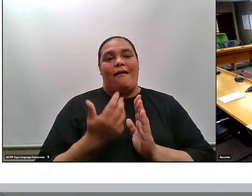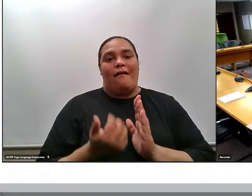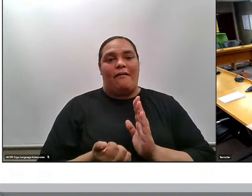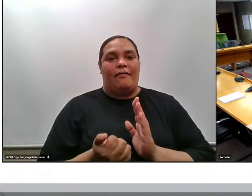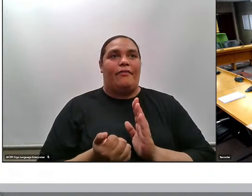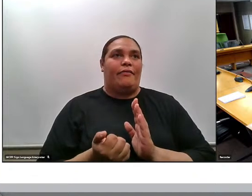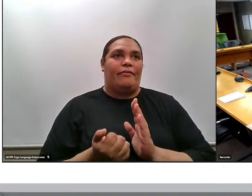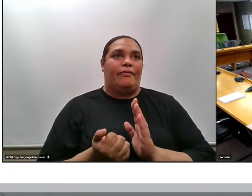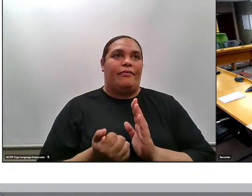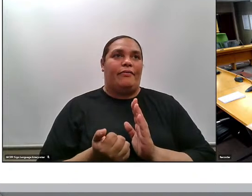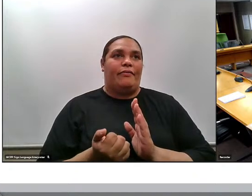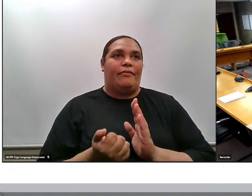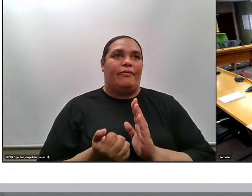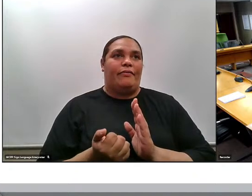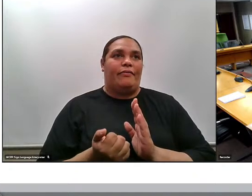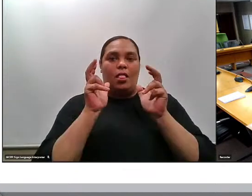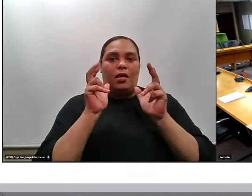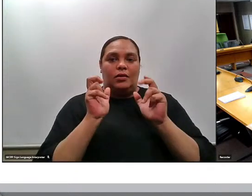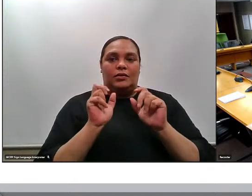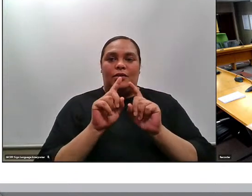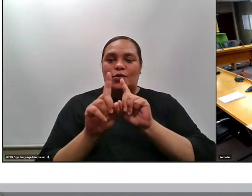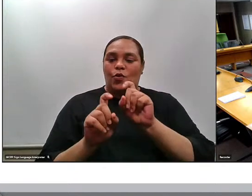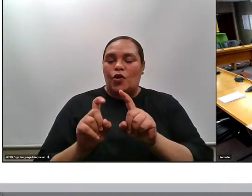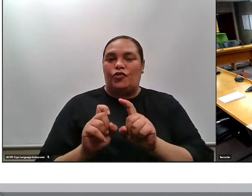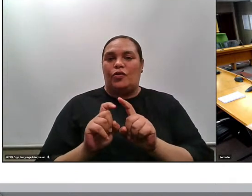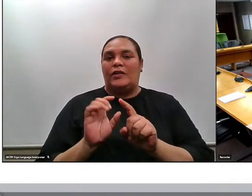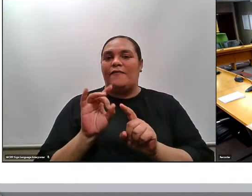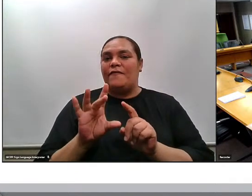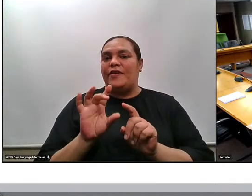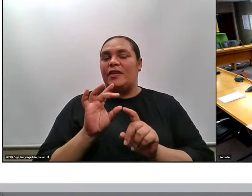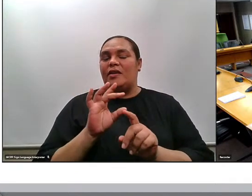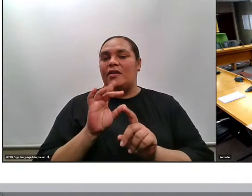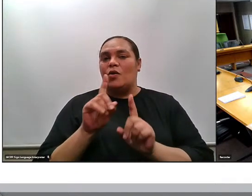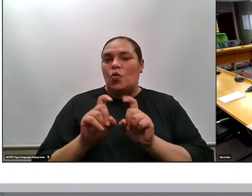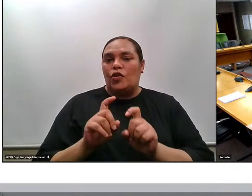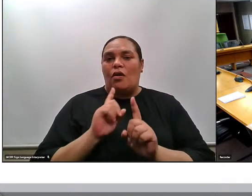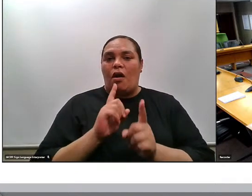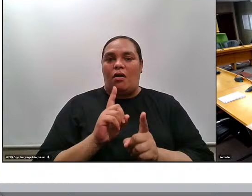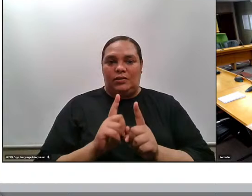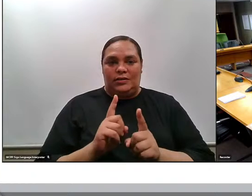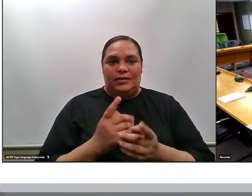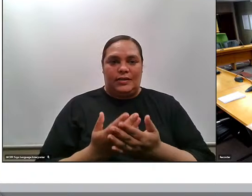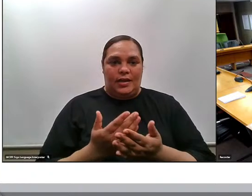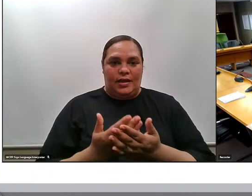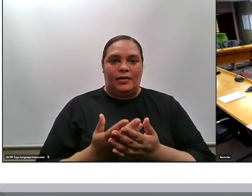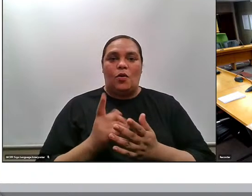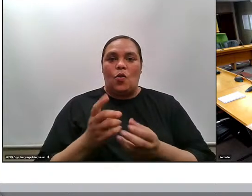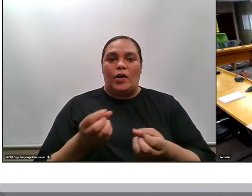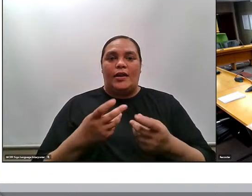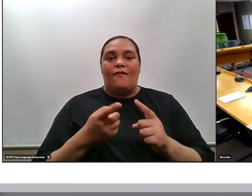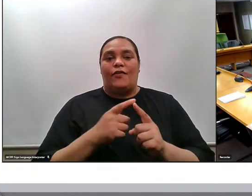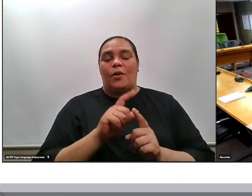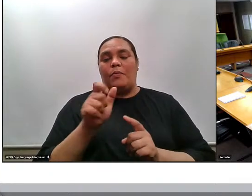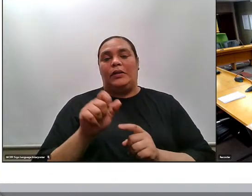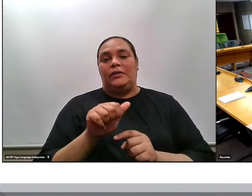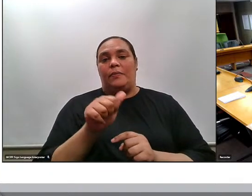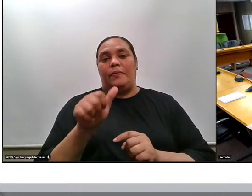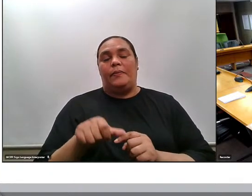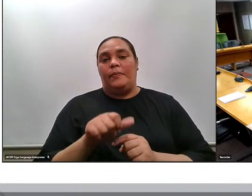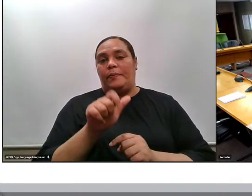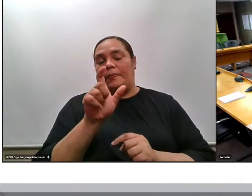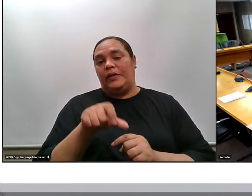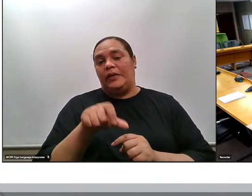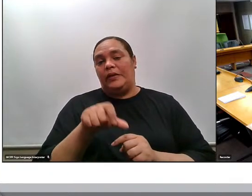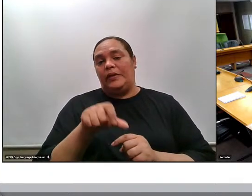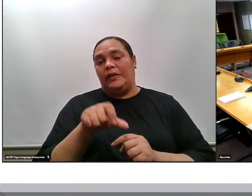the opportunity to listen to the questions, the kind of questions and the answers given by other candidates, which would